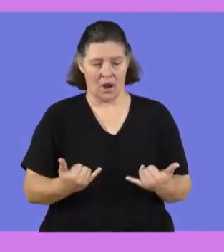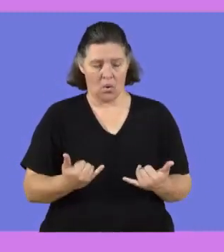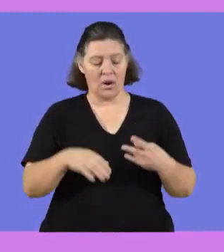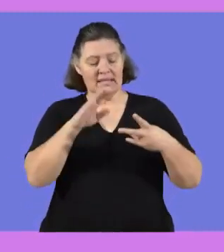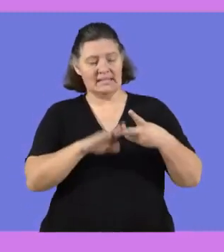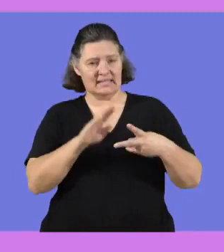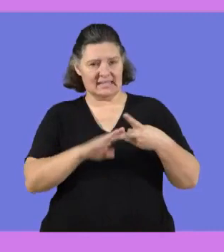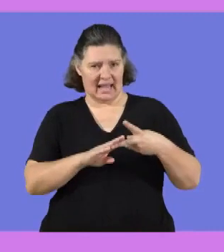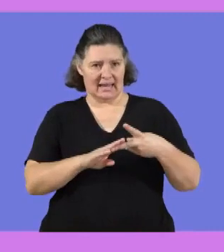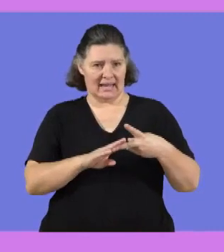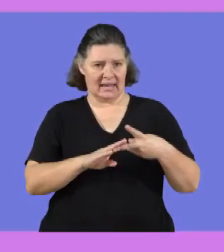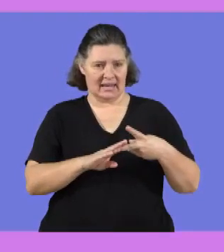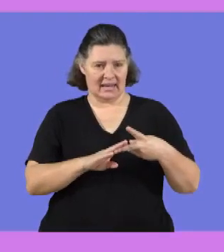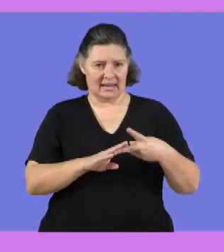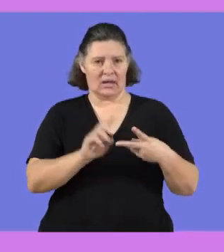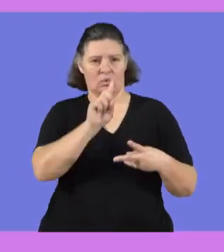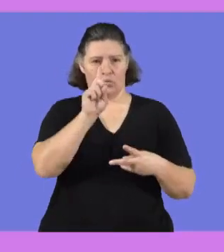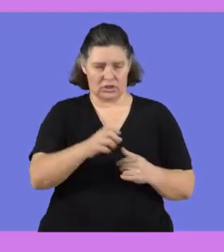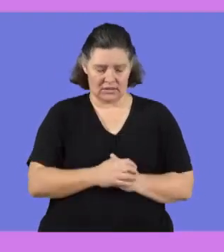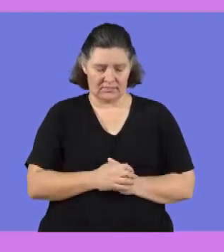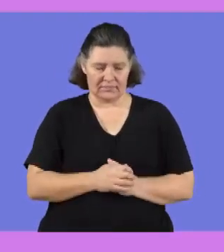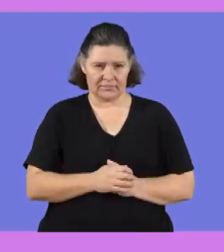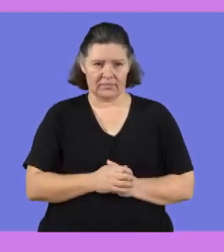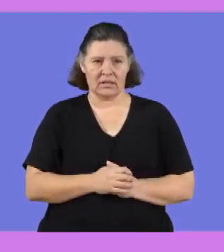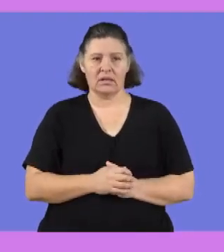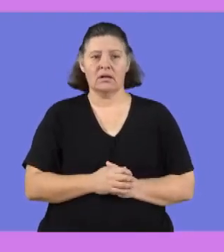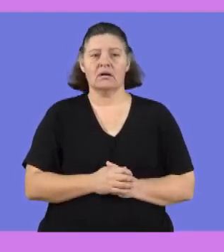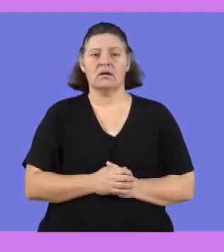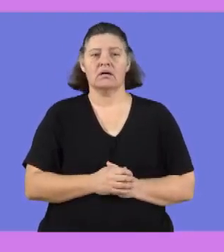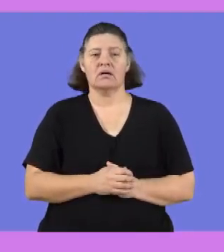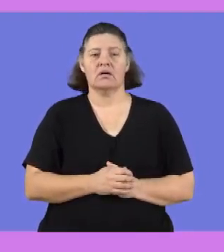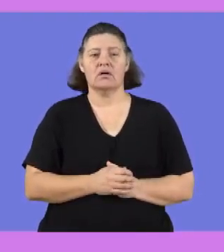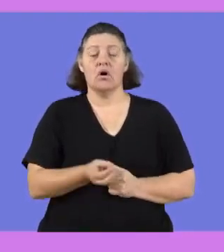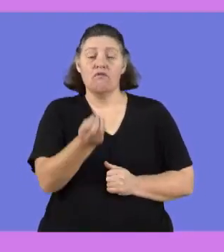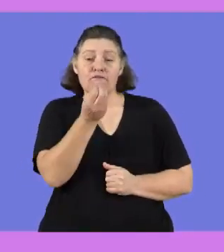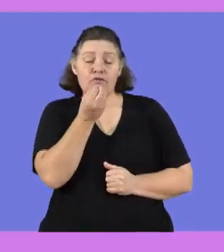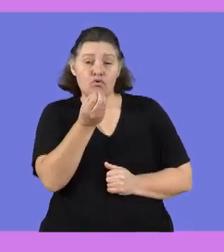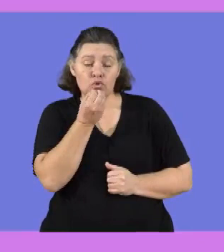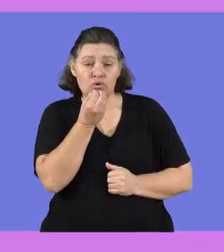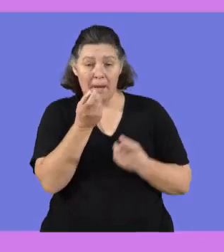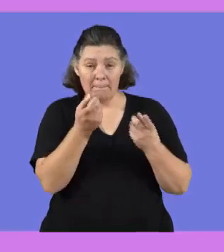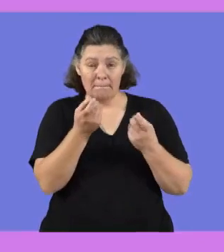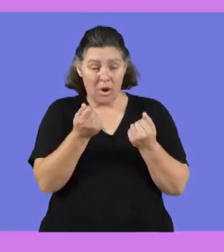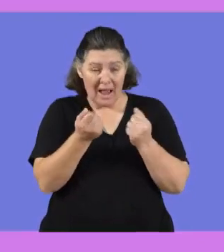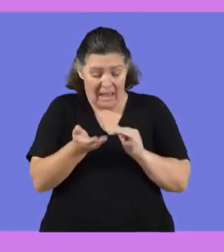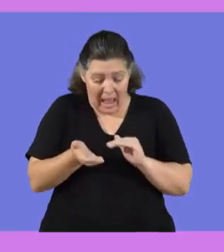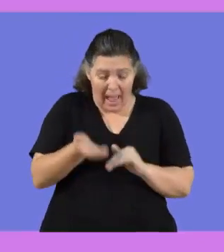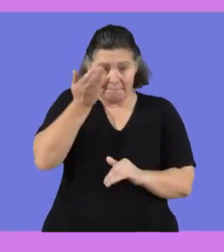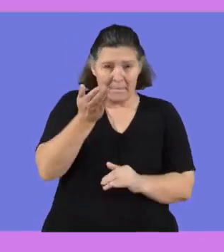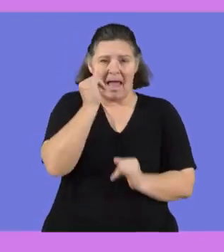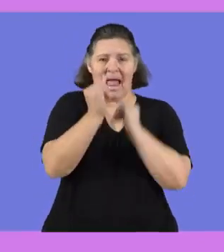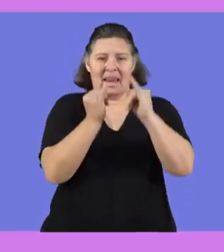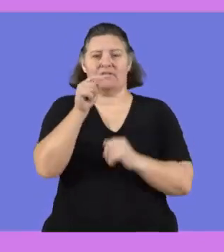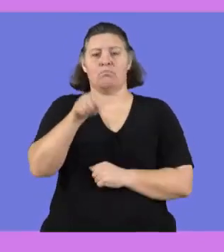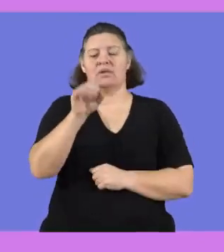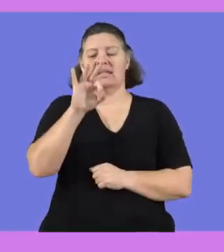So let us move to the next question. The next question, price of food has increased by